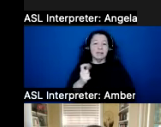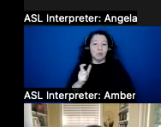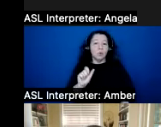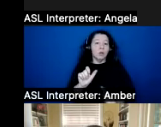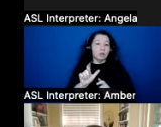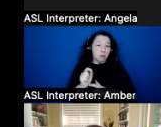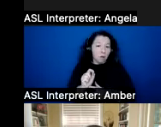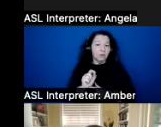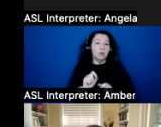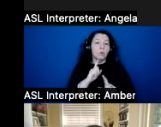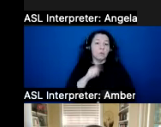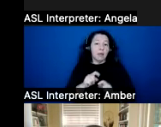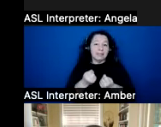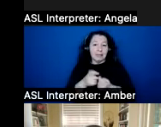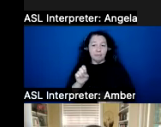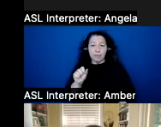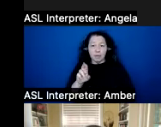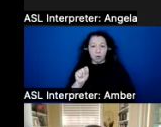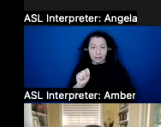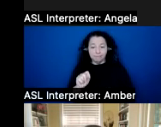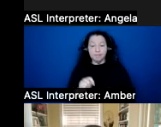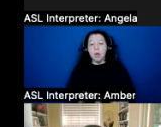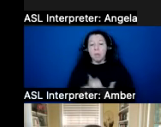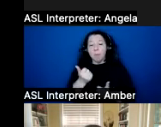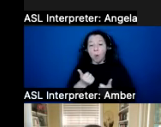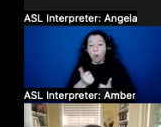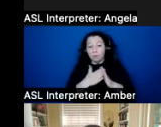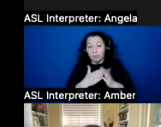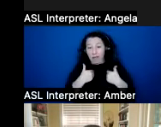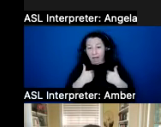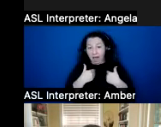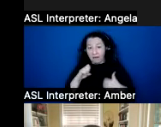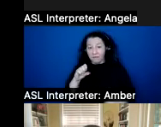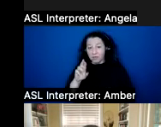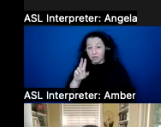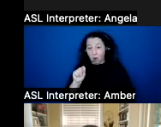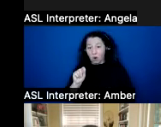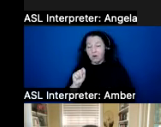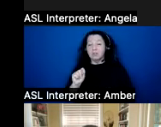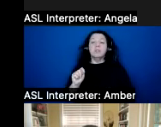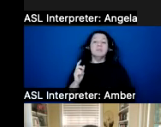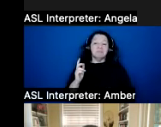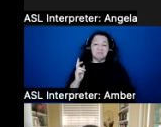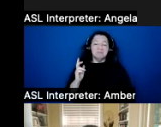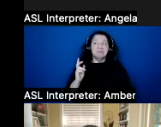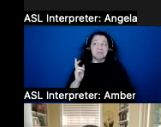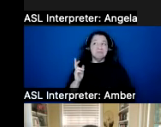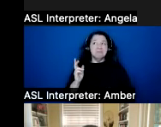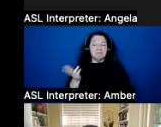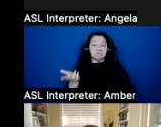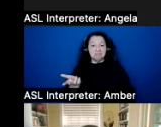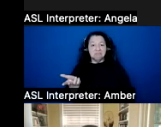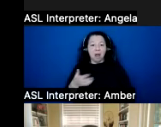It in most communities in which SARTs exist, it has been generally